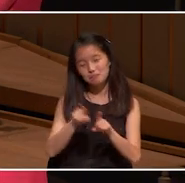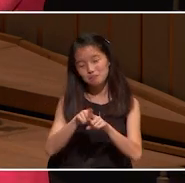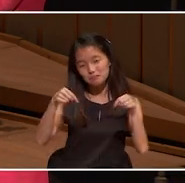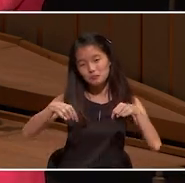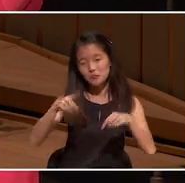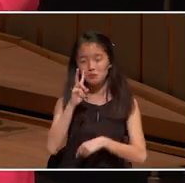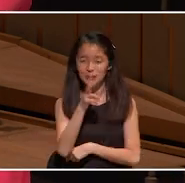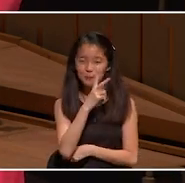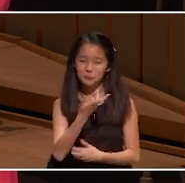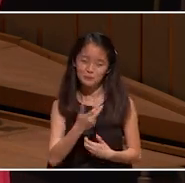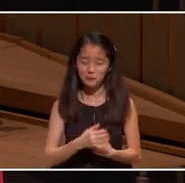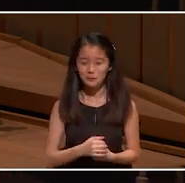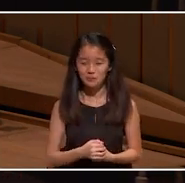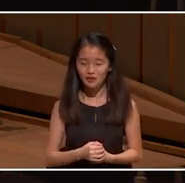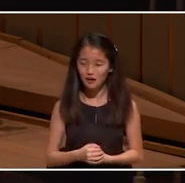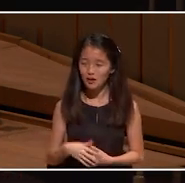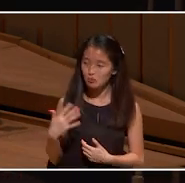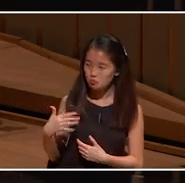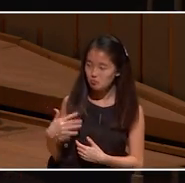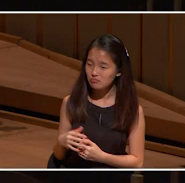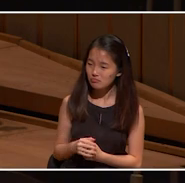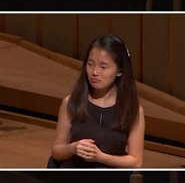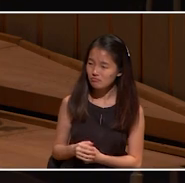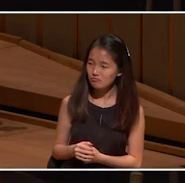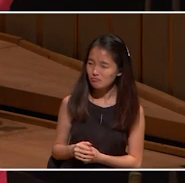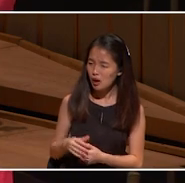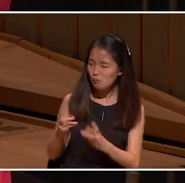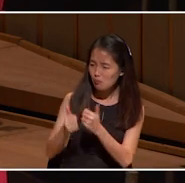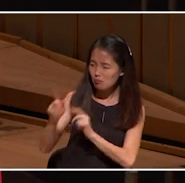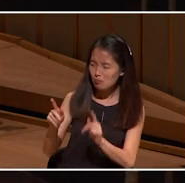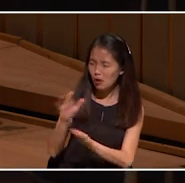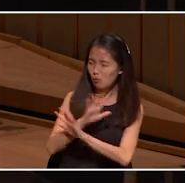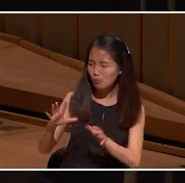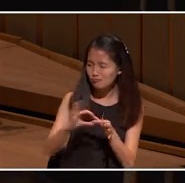possibly associate things that are Singaporean with classical music.